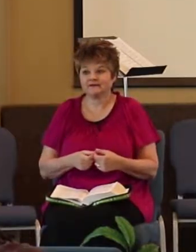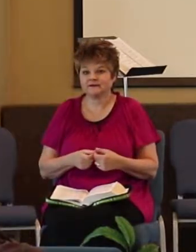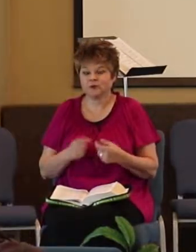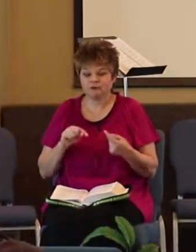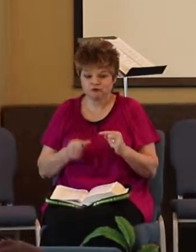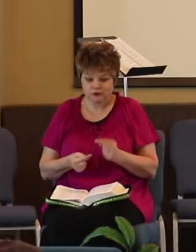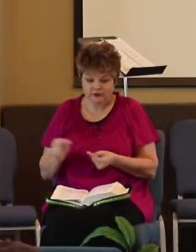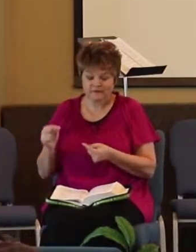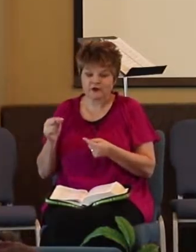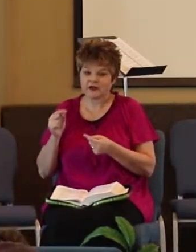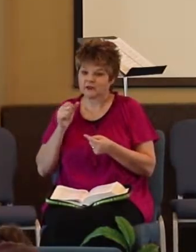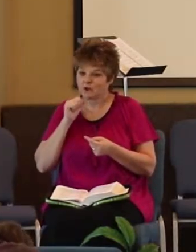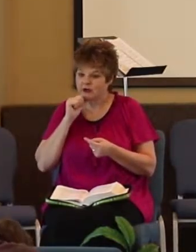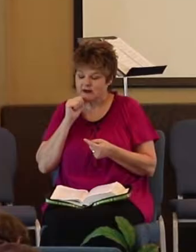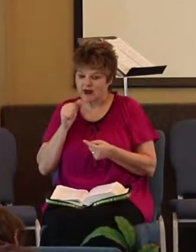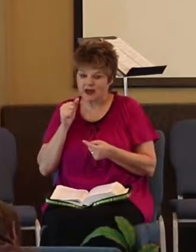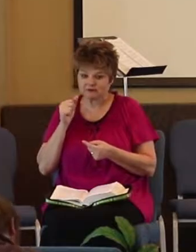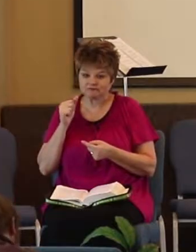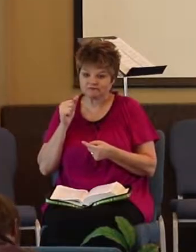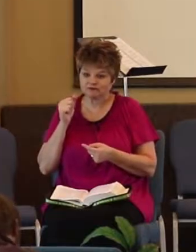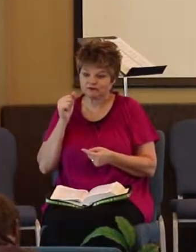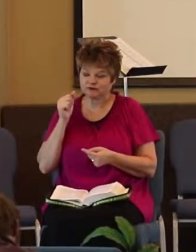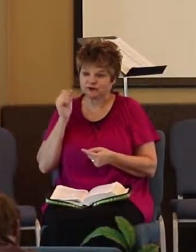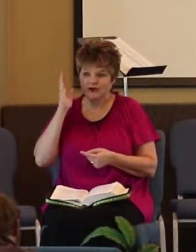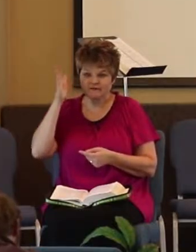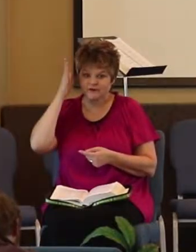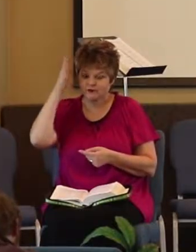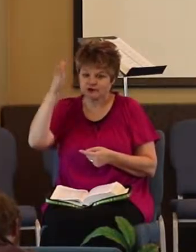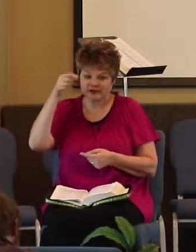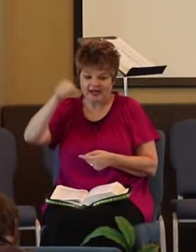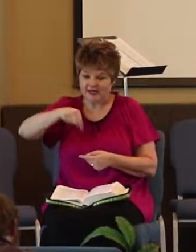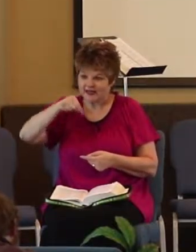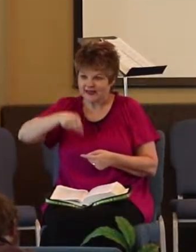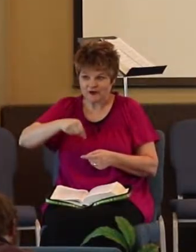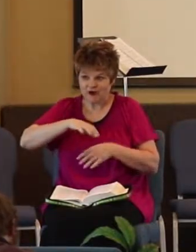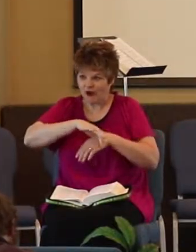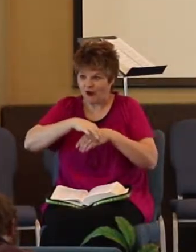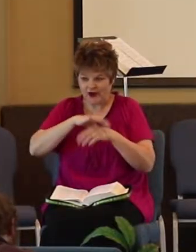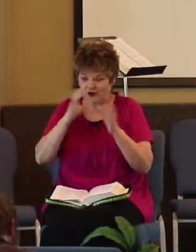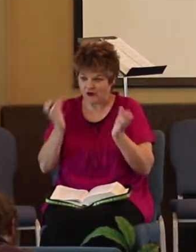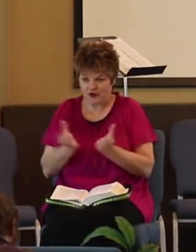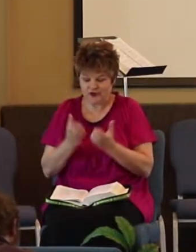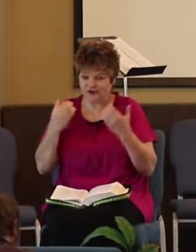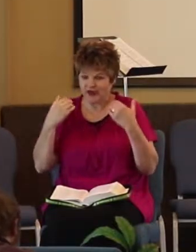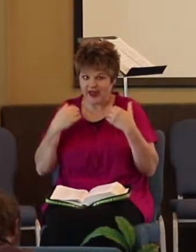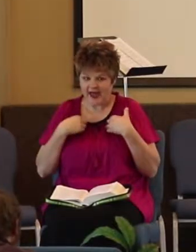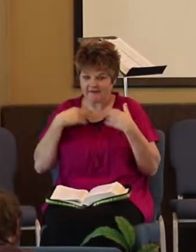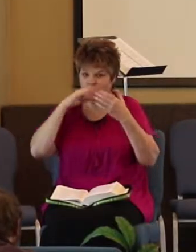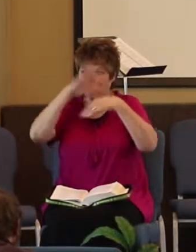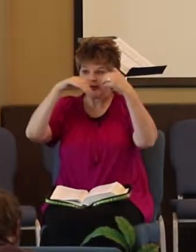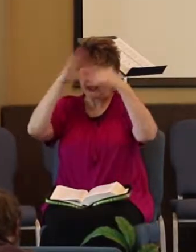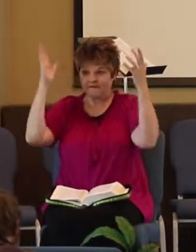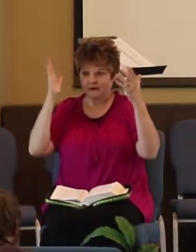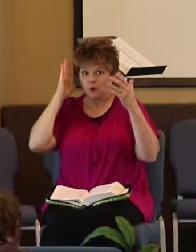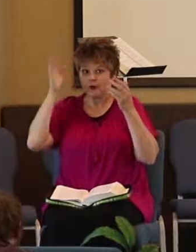not destined on this planet and on this earth to have what heaven offers